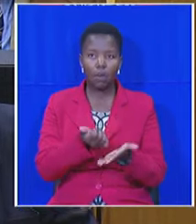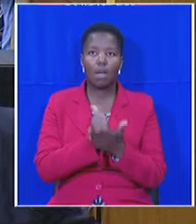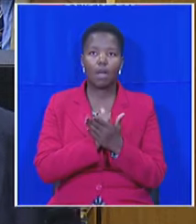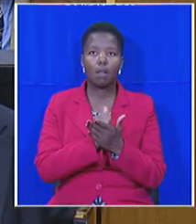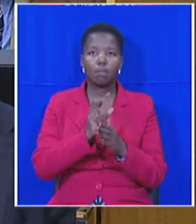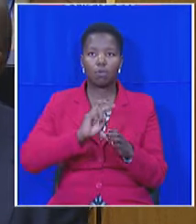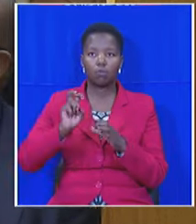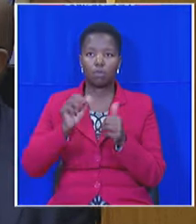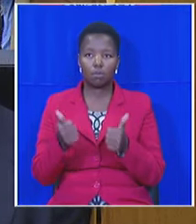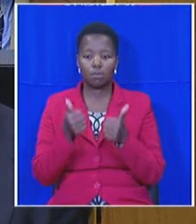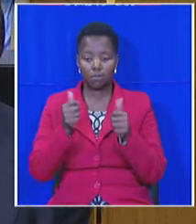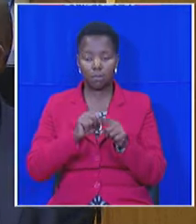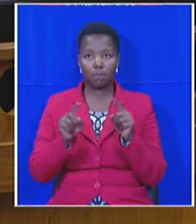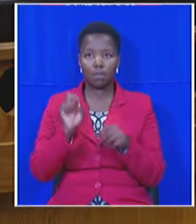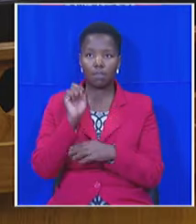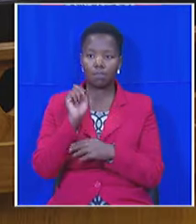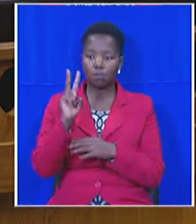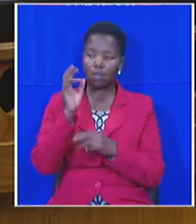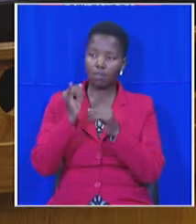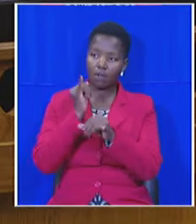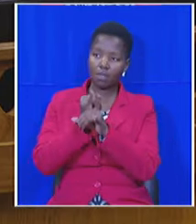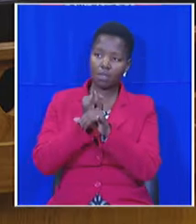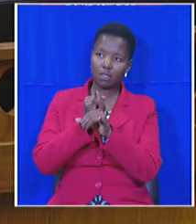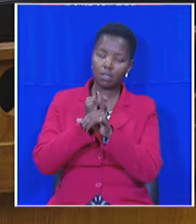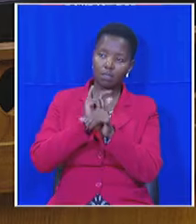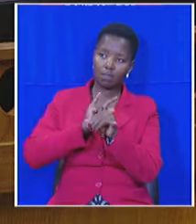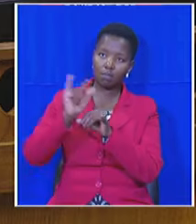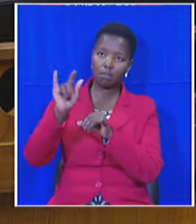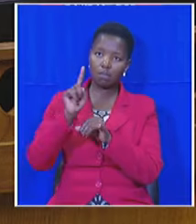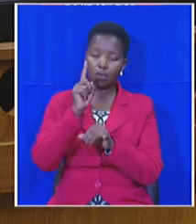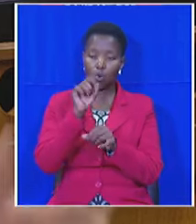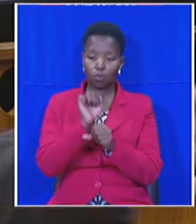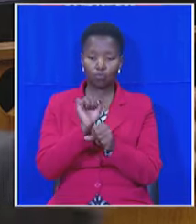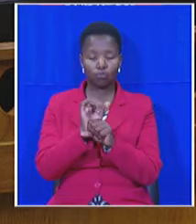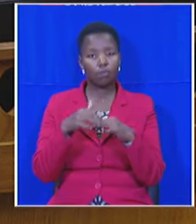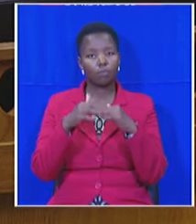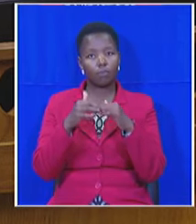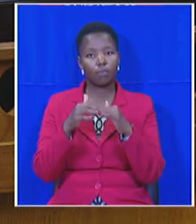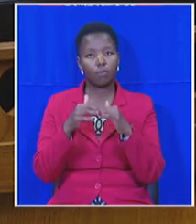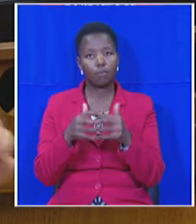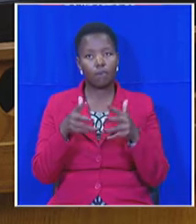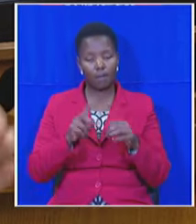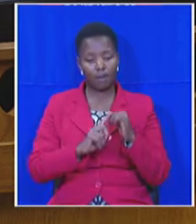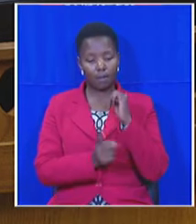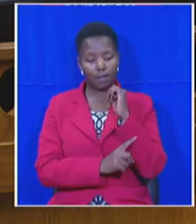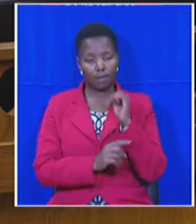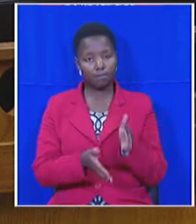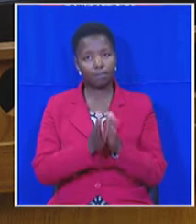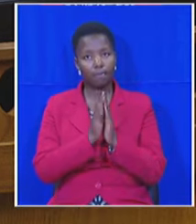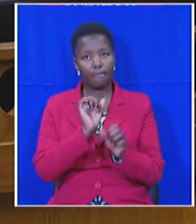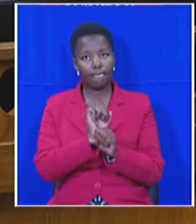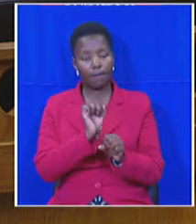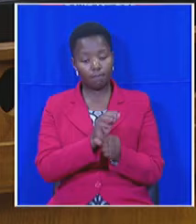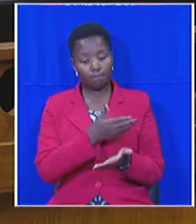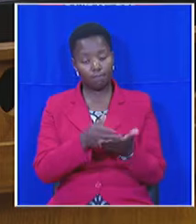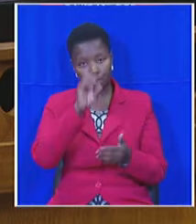But for every 12 international tourists visiting South Africa, 1 job is created. So in the end, Madam Chair, given the job losses in the